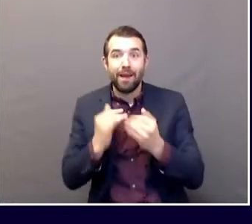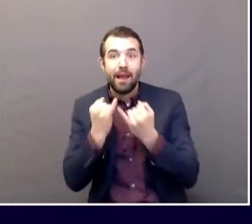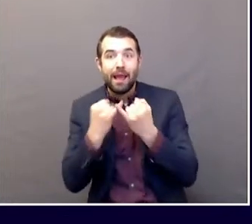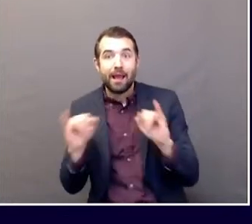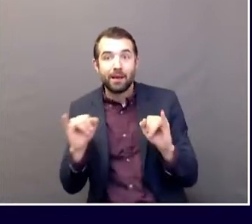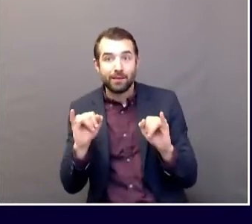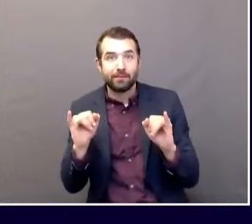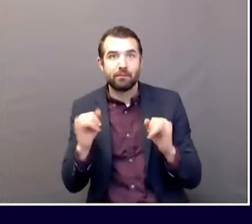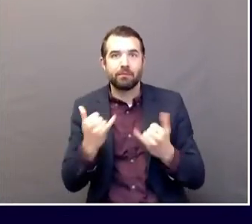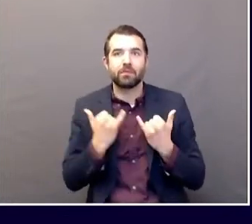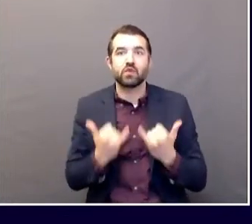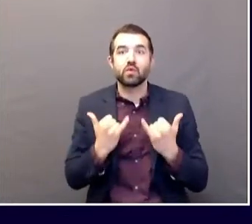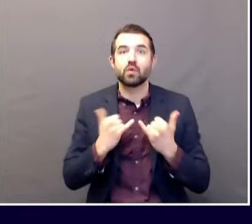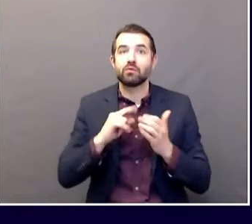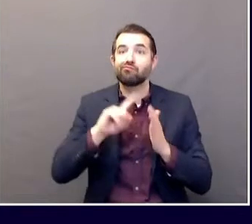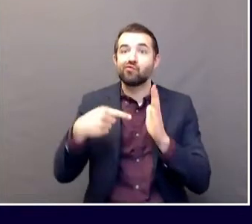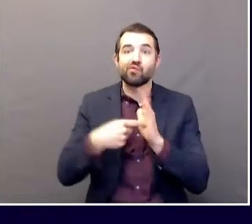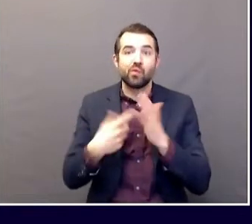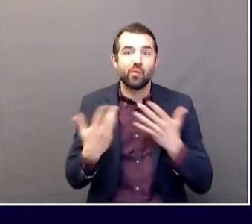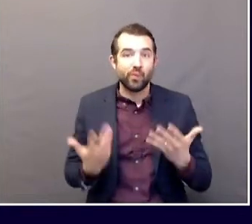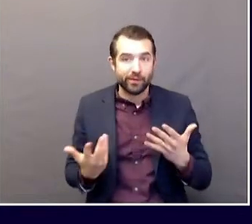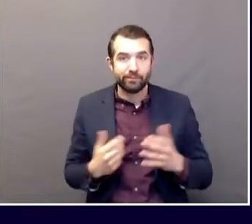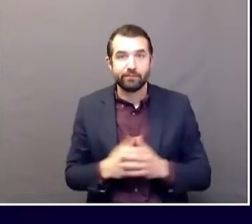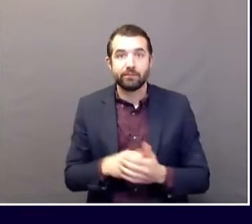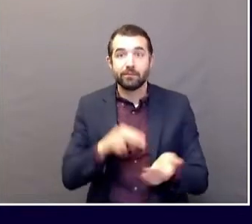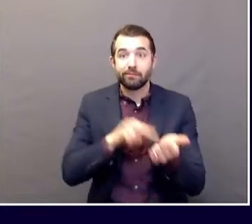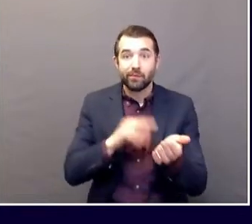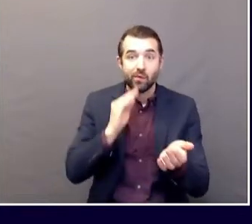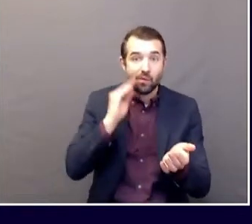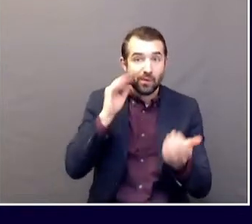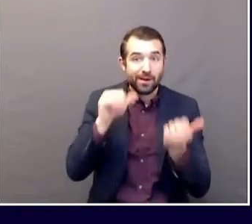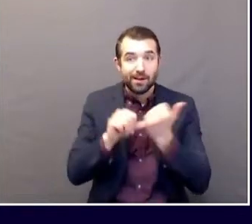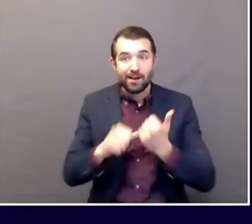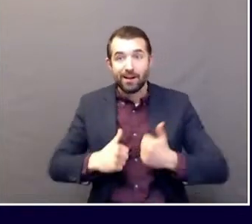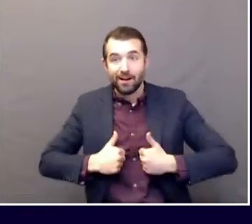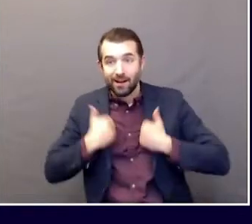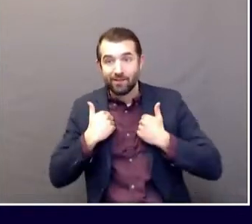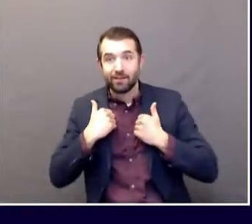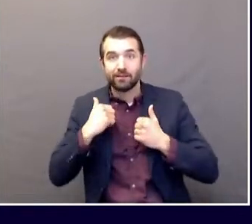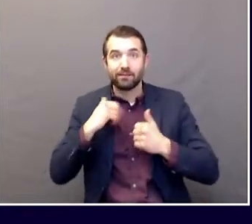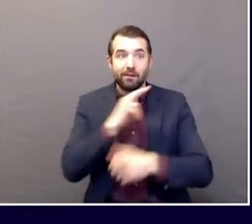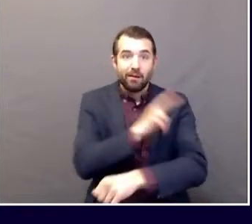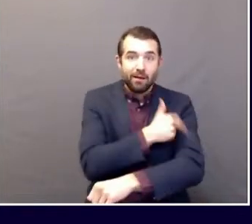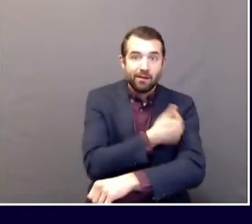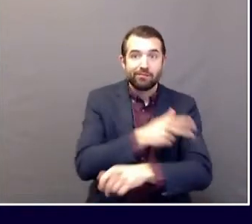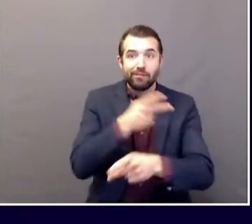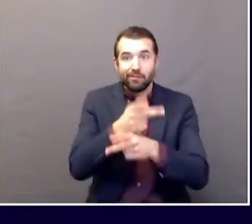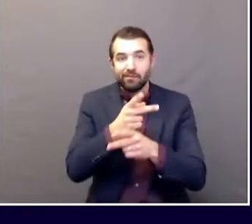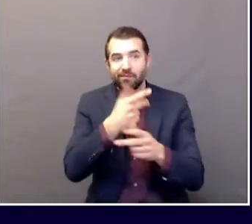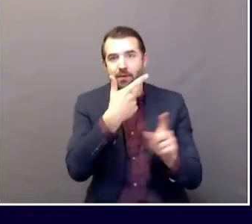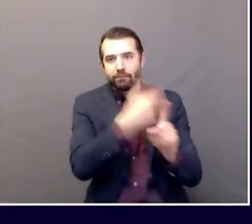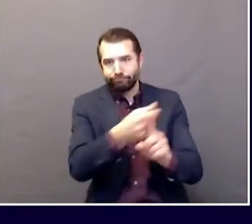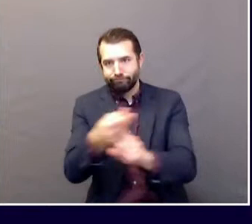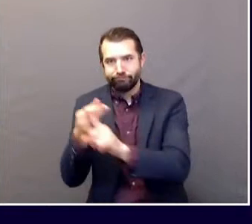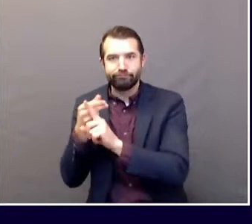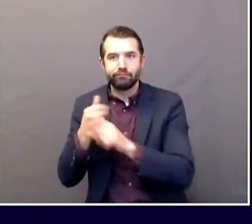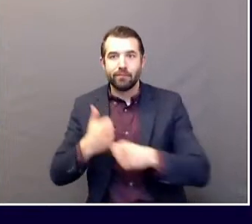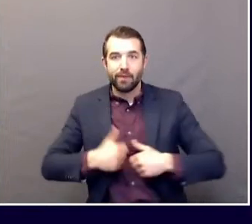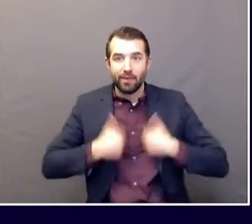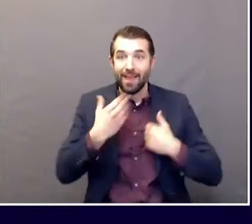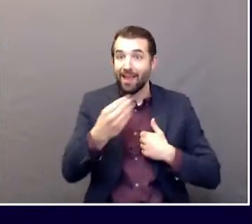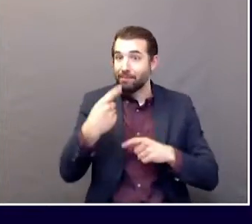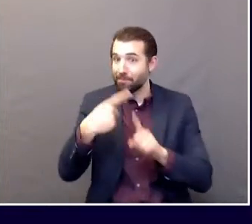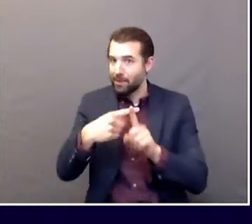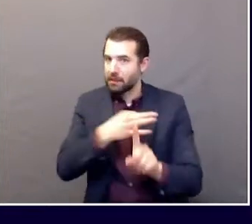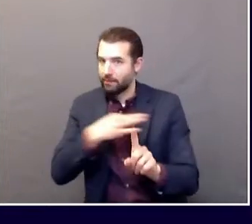long-term care facilities. And we're working with them to round out that process as much as possible. But we also know that in many parts of Maine and for